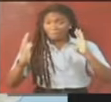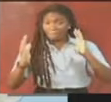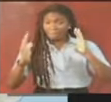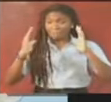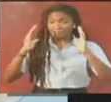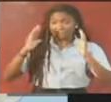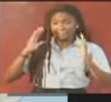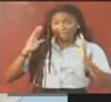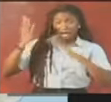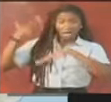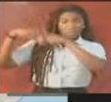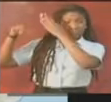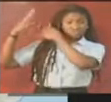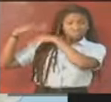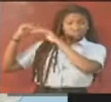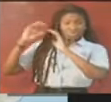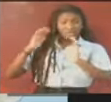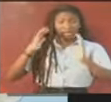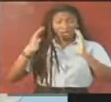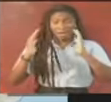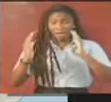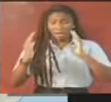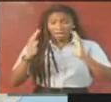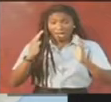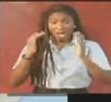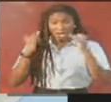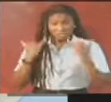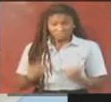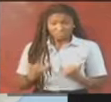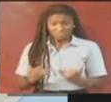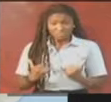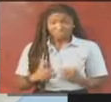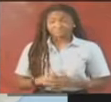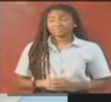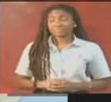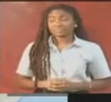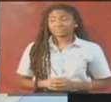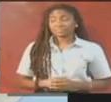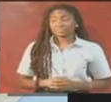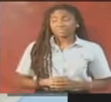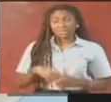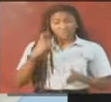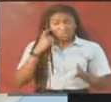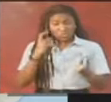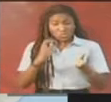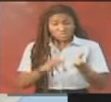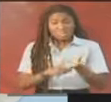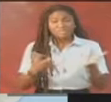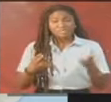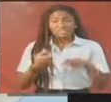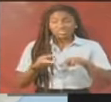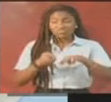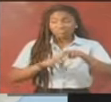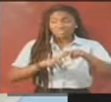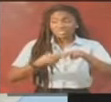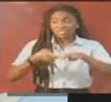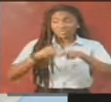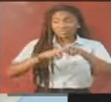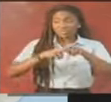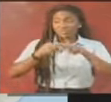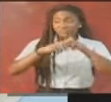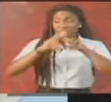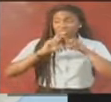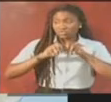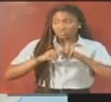while ago, covering epidemiological weeks 12 and 13, we note this increased spread of cases. We see what is taking